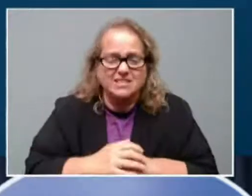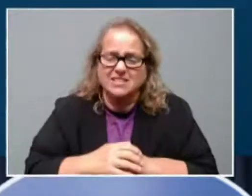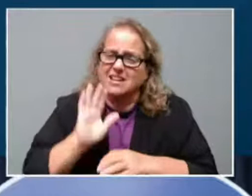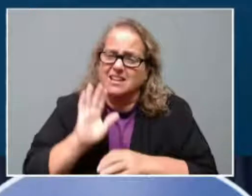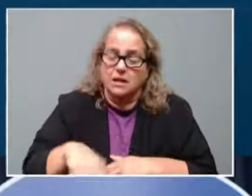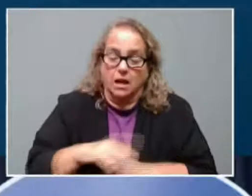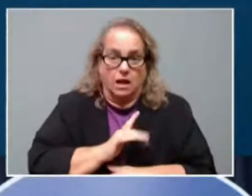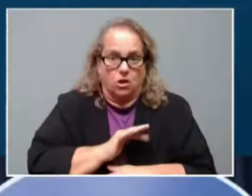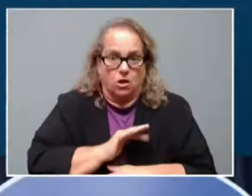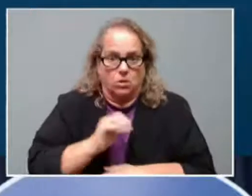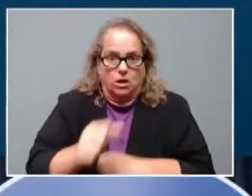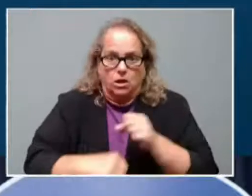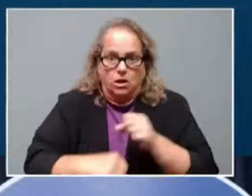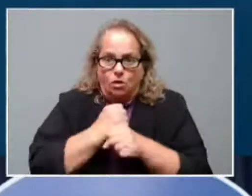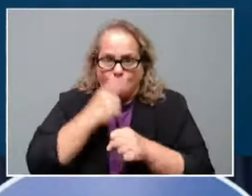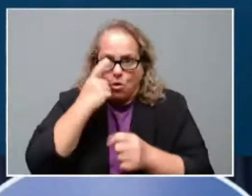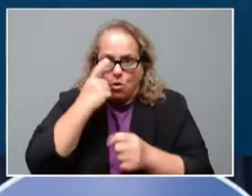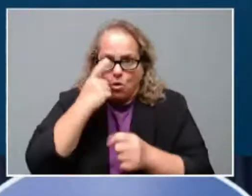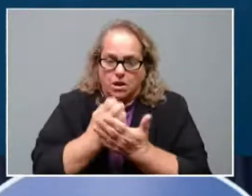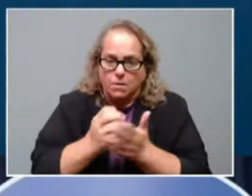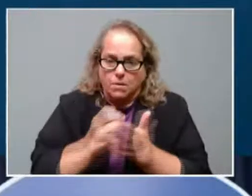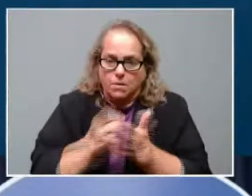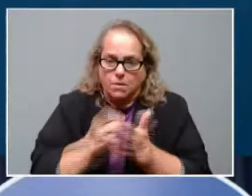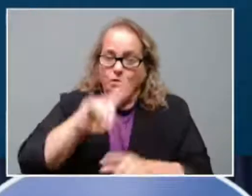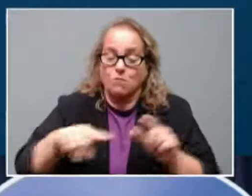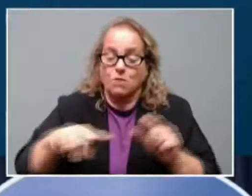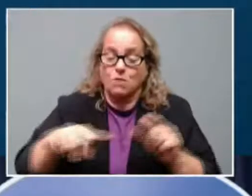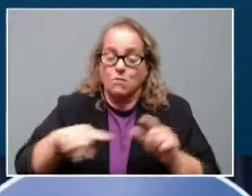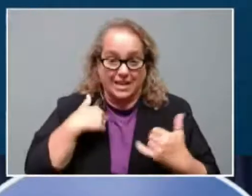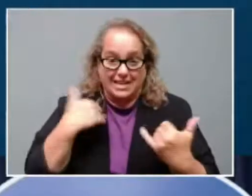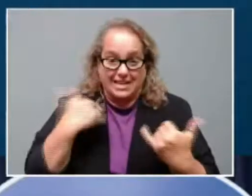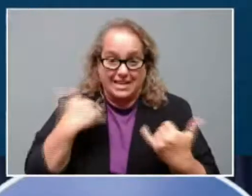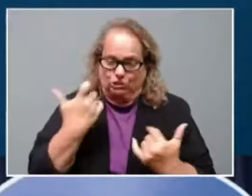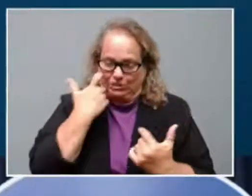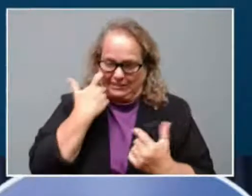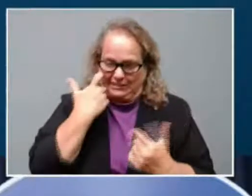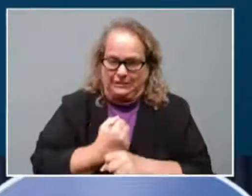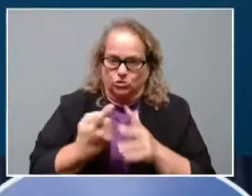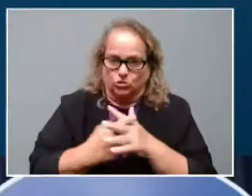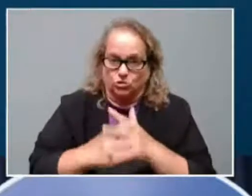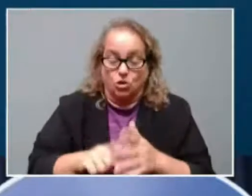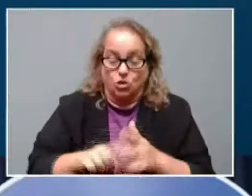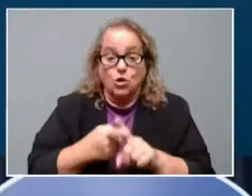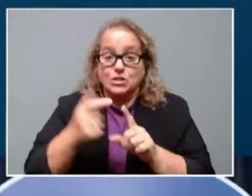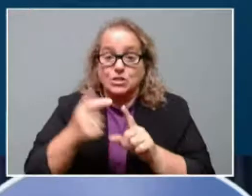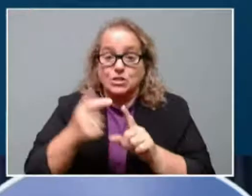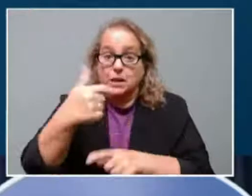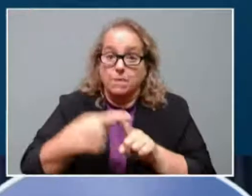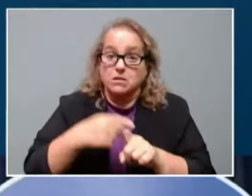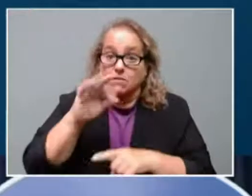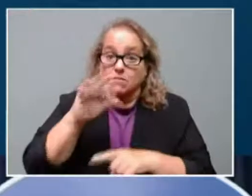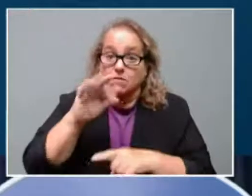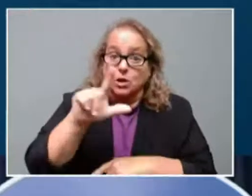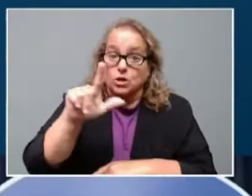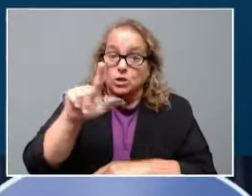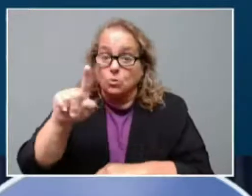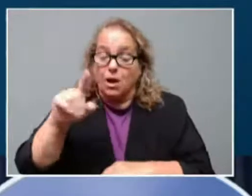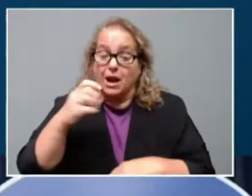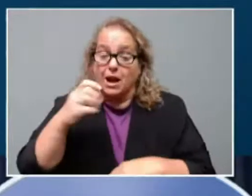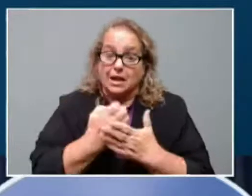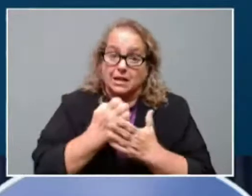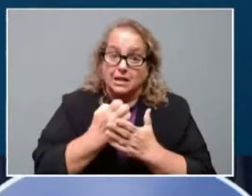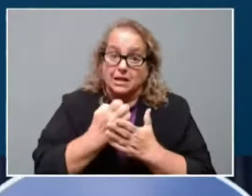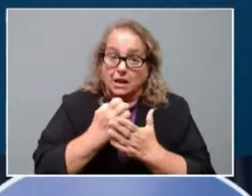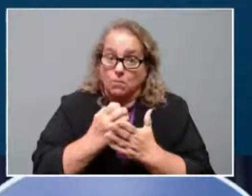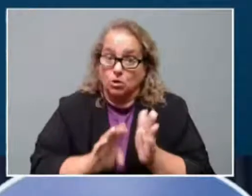economic growth, but we are just getting started. Through the first 10 months of 2021, economic momentum in Kentucky has exceeded